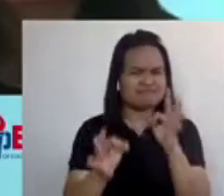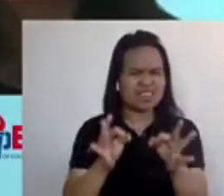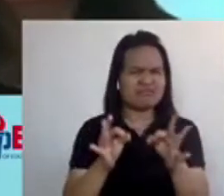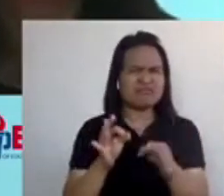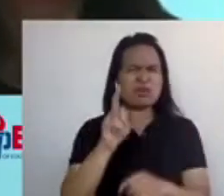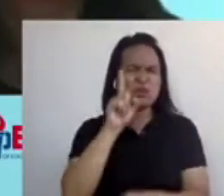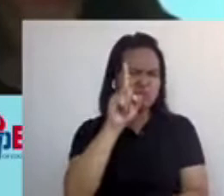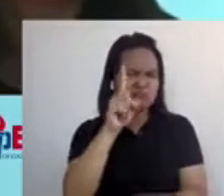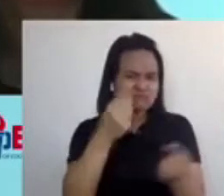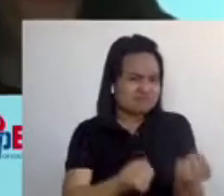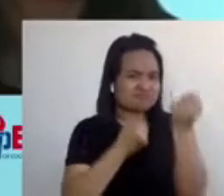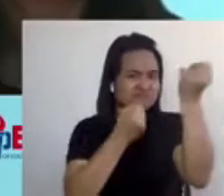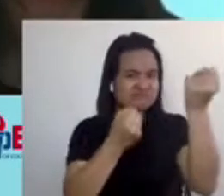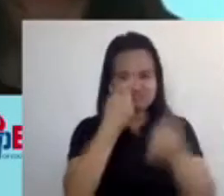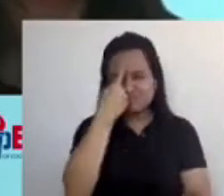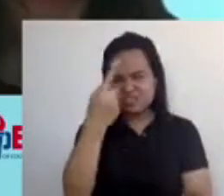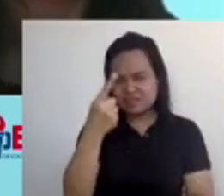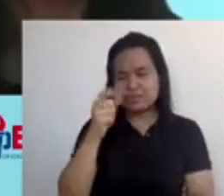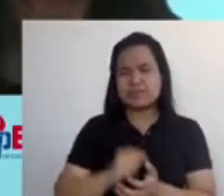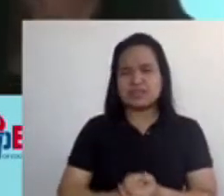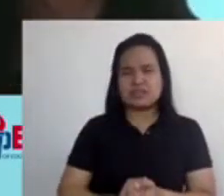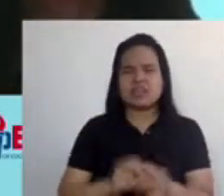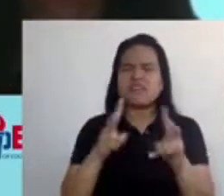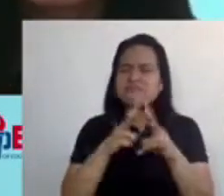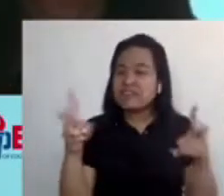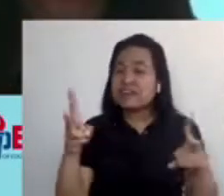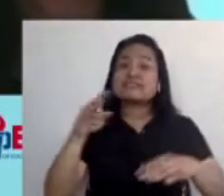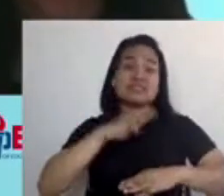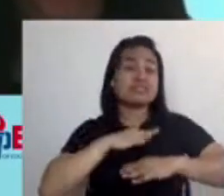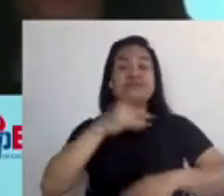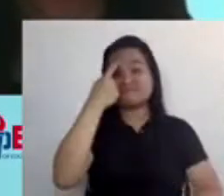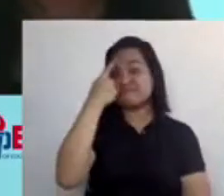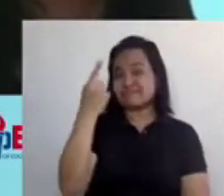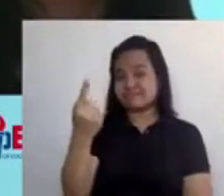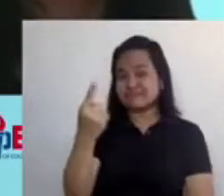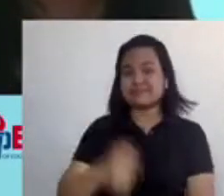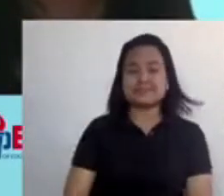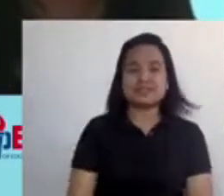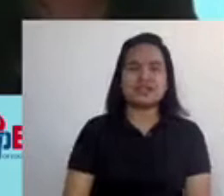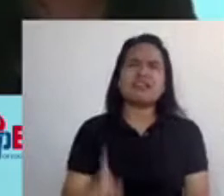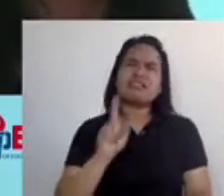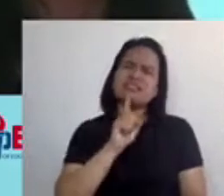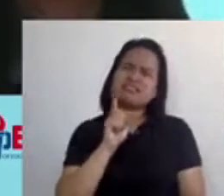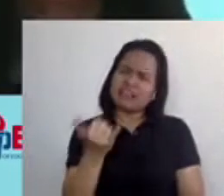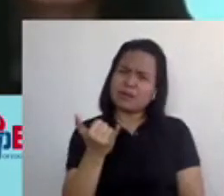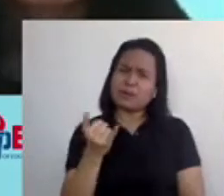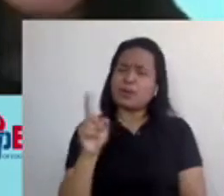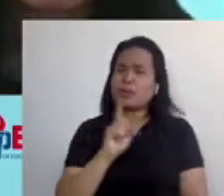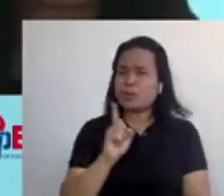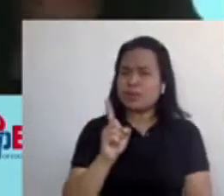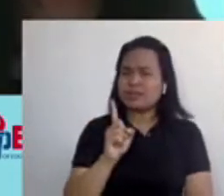then that equates to a very satisfactory or 4. Now, what's the keyword for this